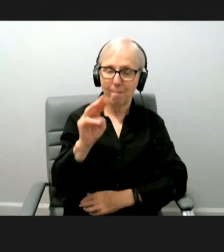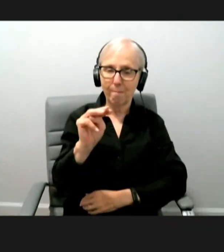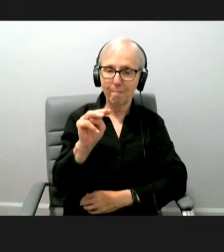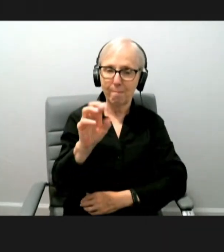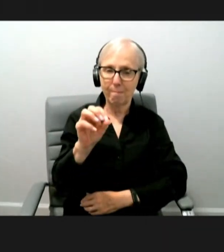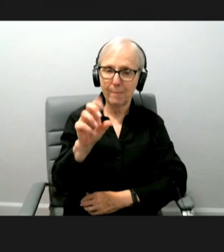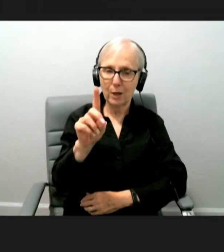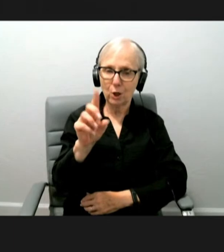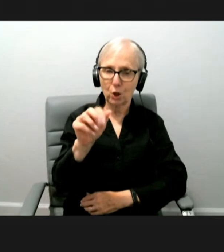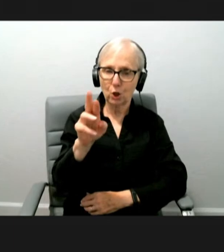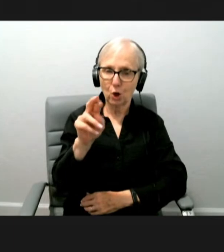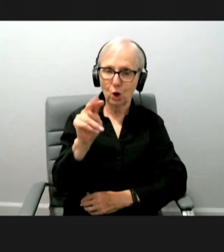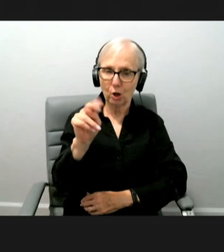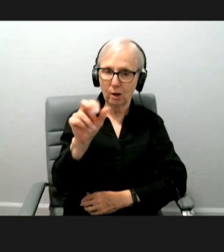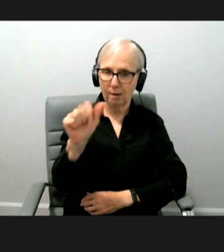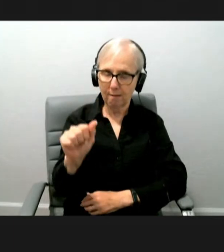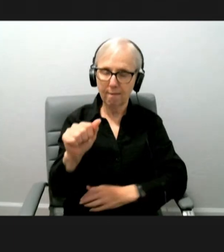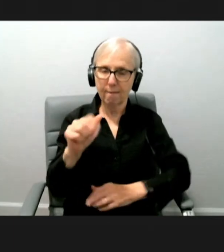kiddos 4 and under.